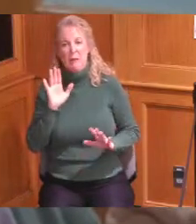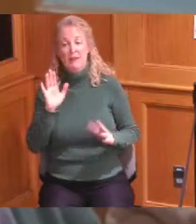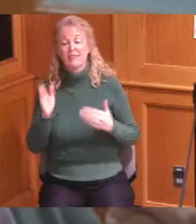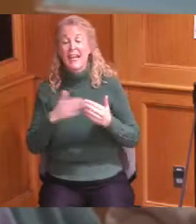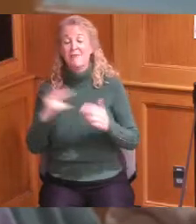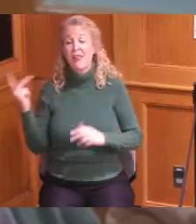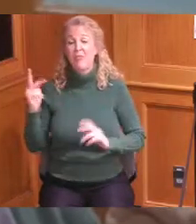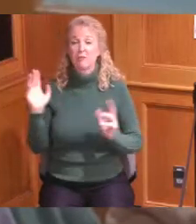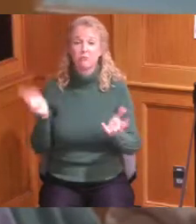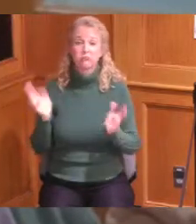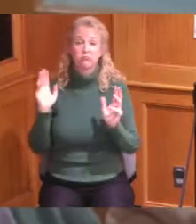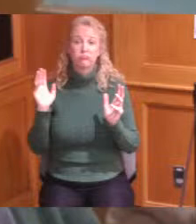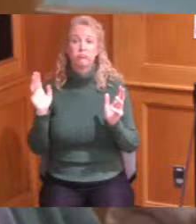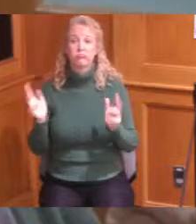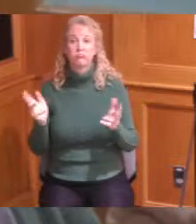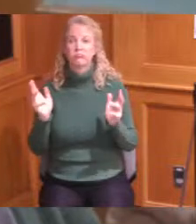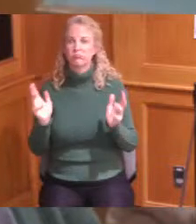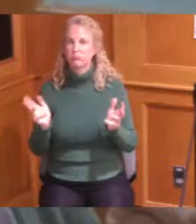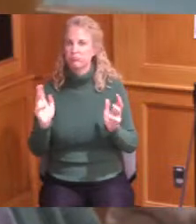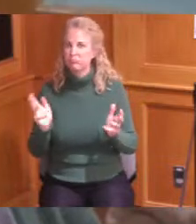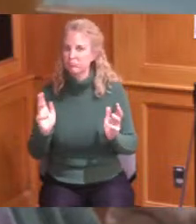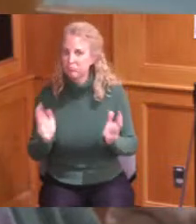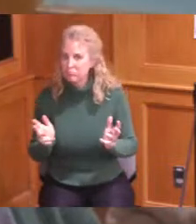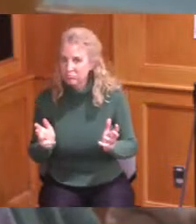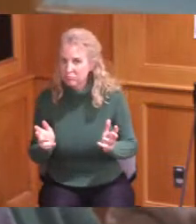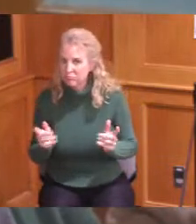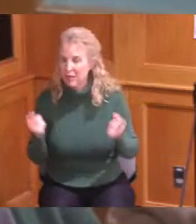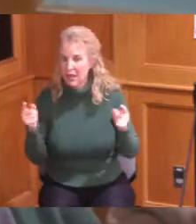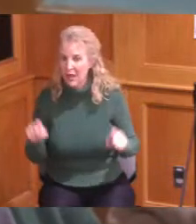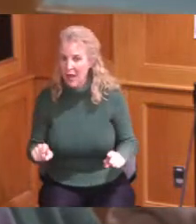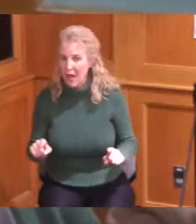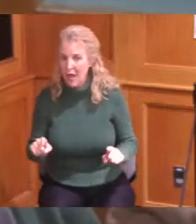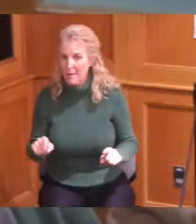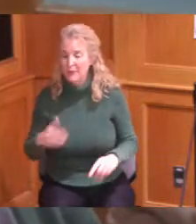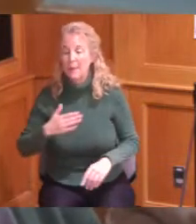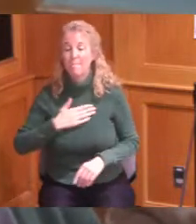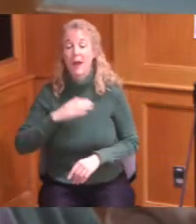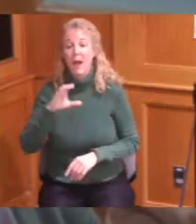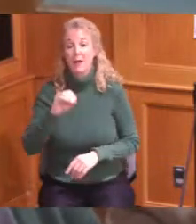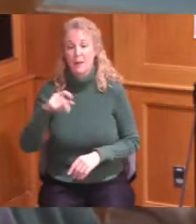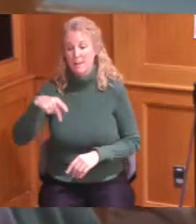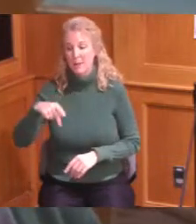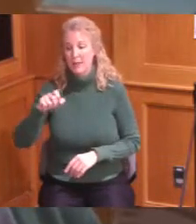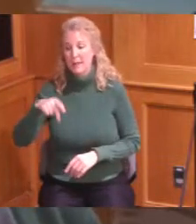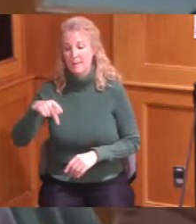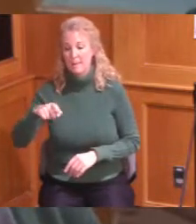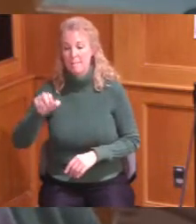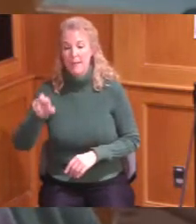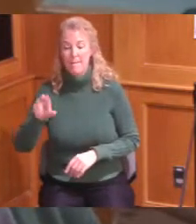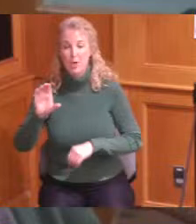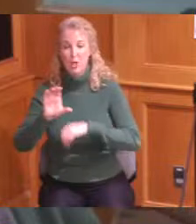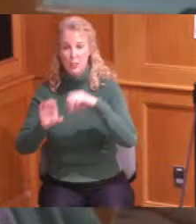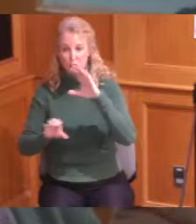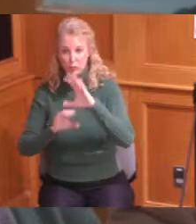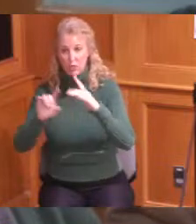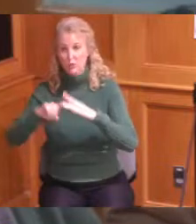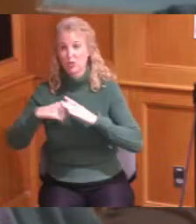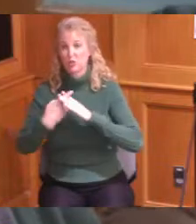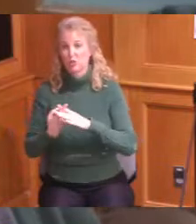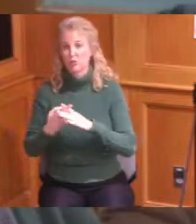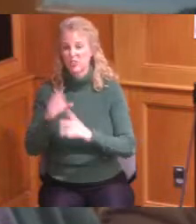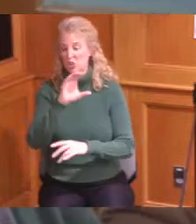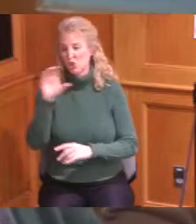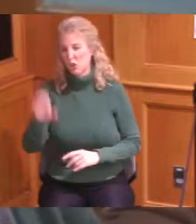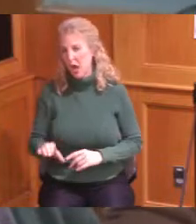started talking, and one of the things about Pepper Construction, we were founded up in Chicago in